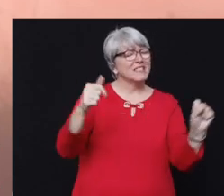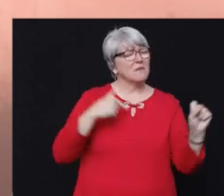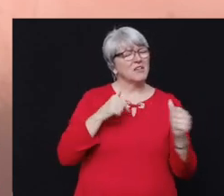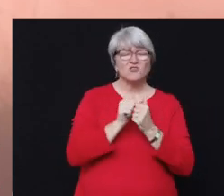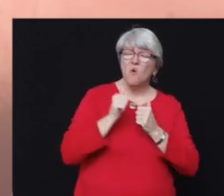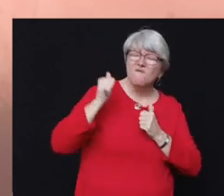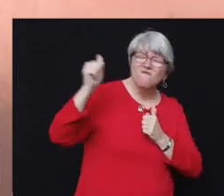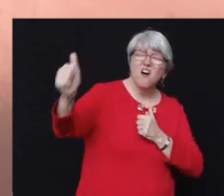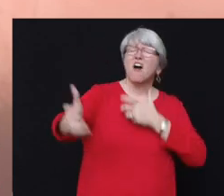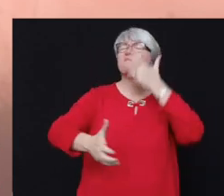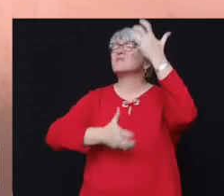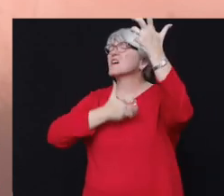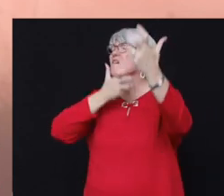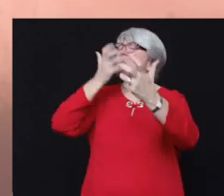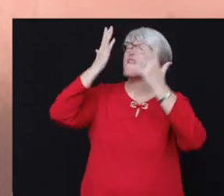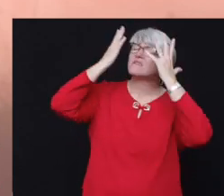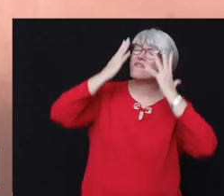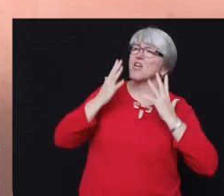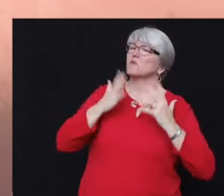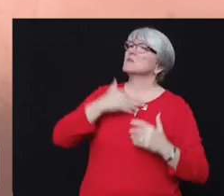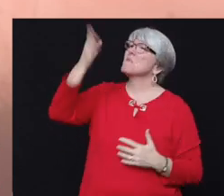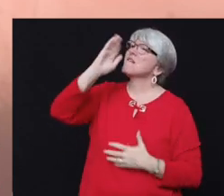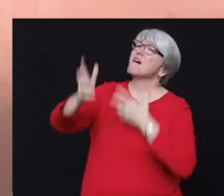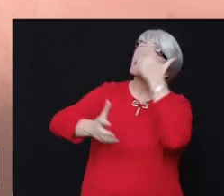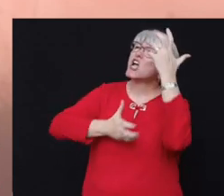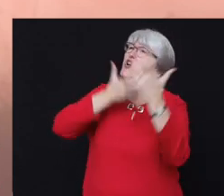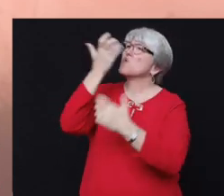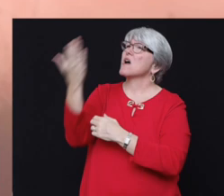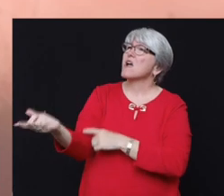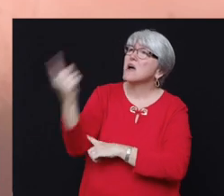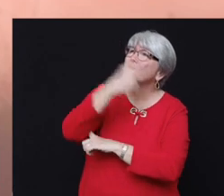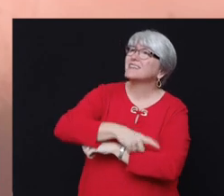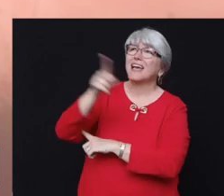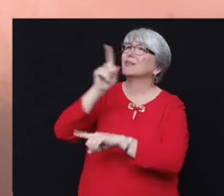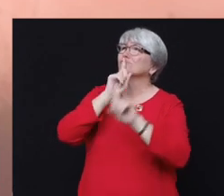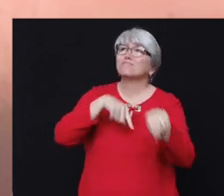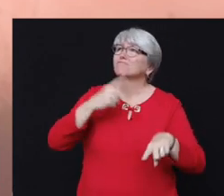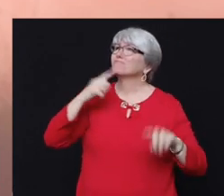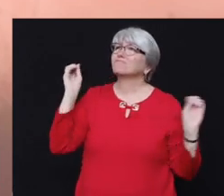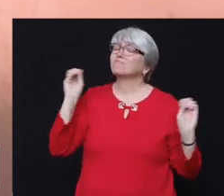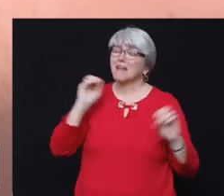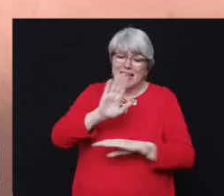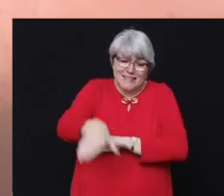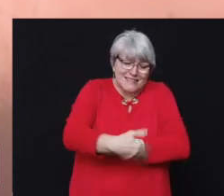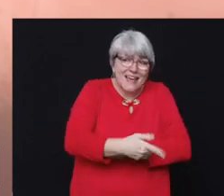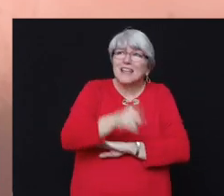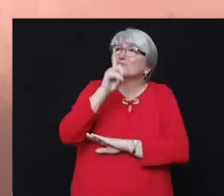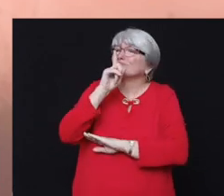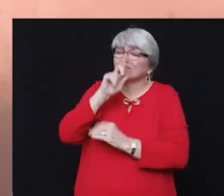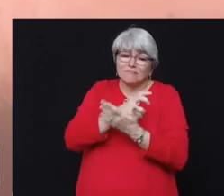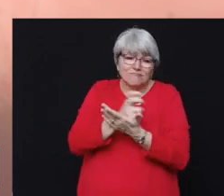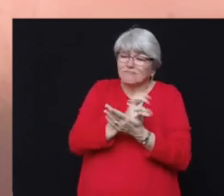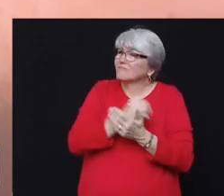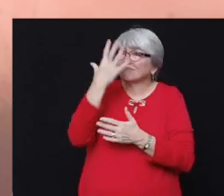from the cries of anguish? My God, I cry out by day, but you do not answer, by night, but I find no rest.